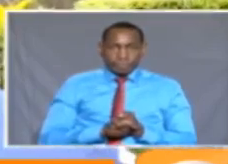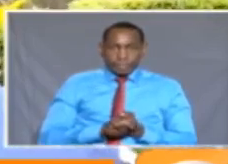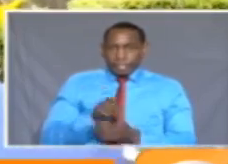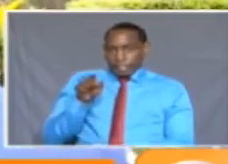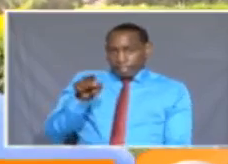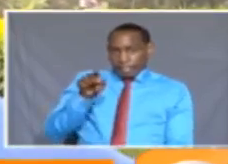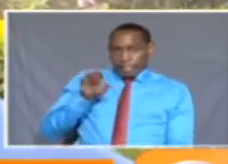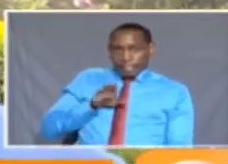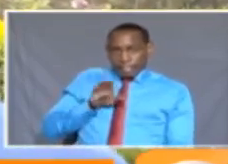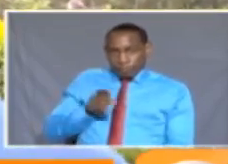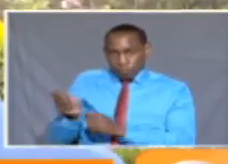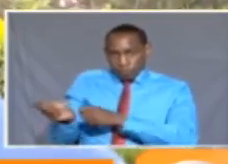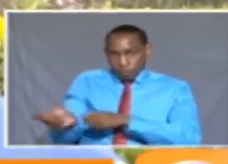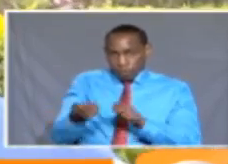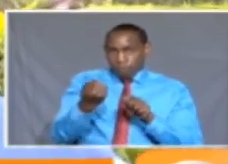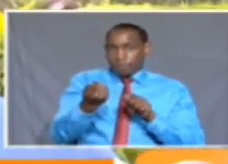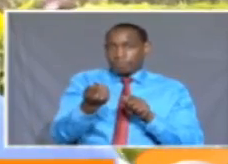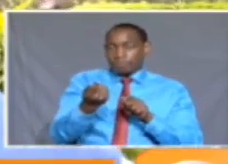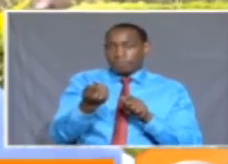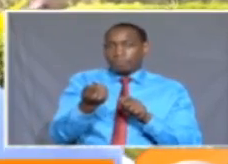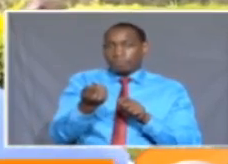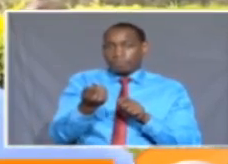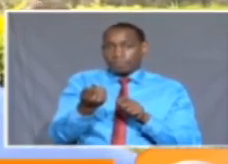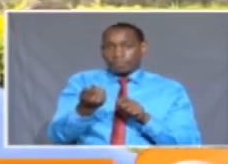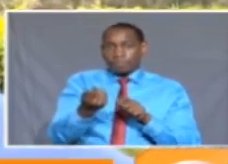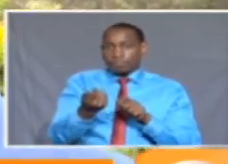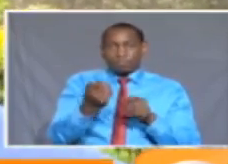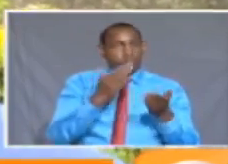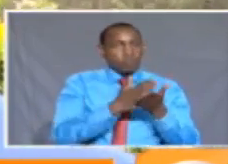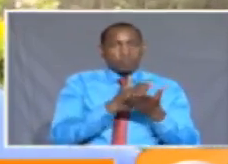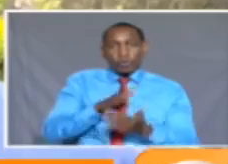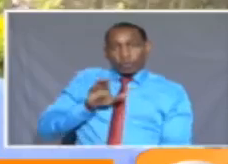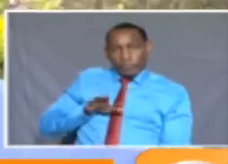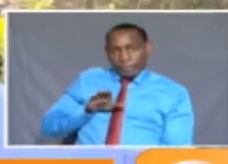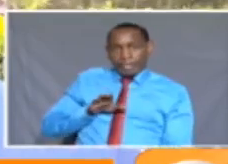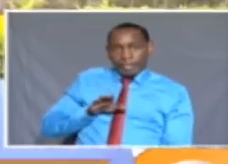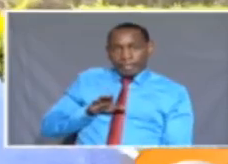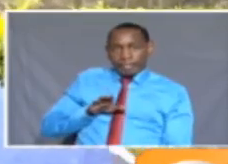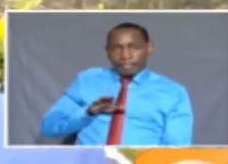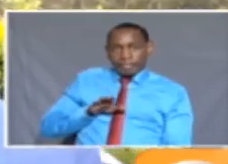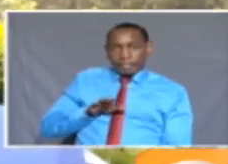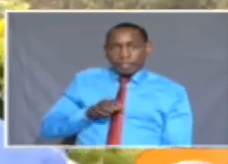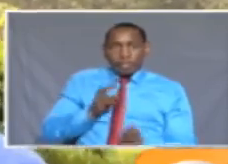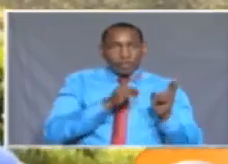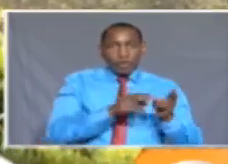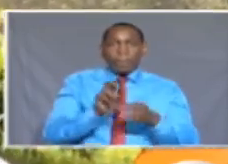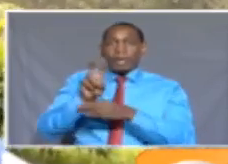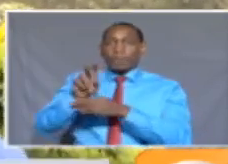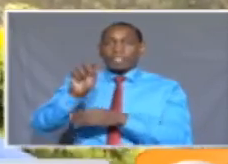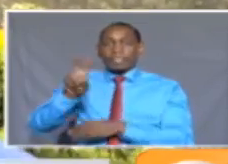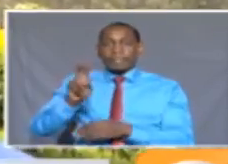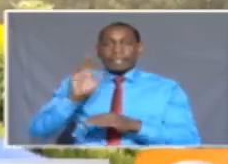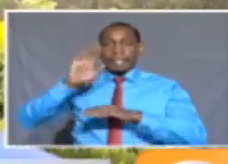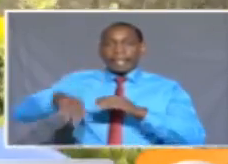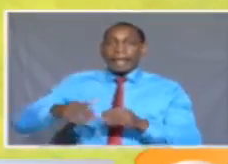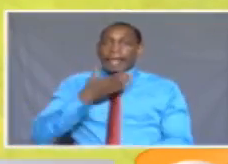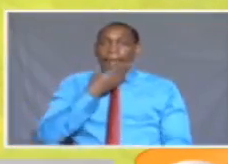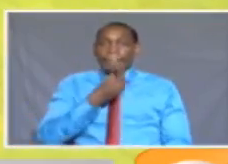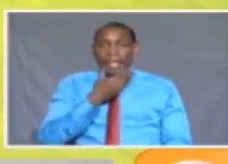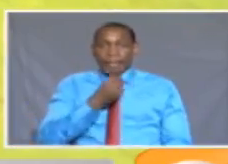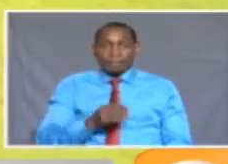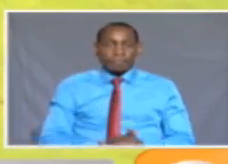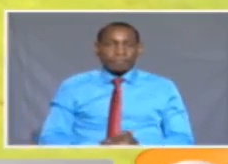ladies golf, and obviously the ladies are the ones who watch television more than men. So.